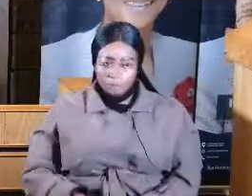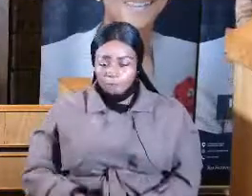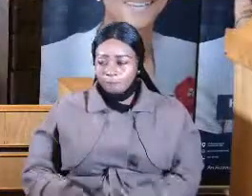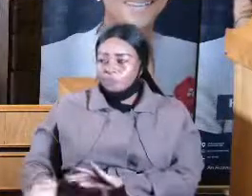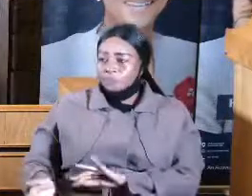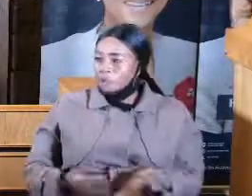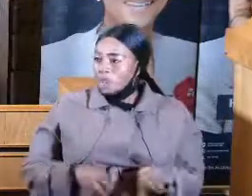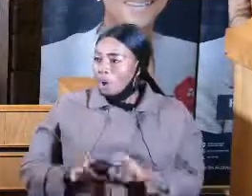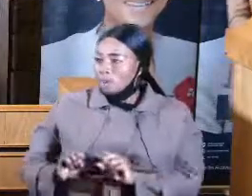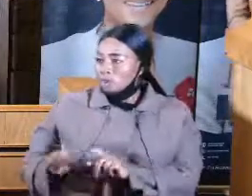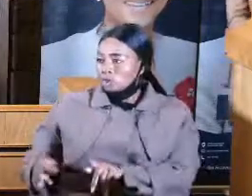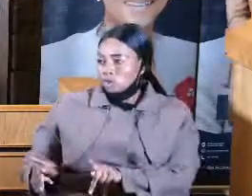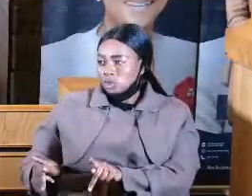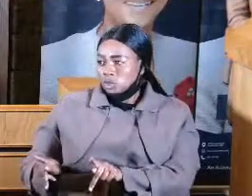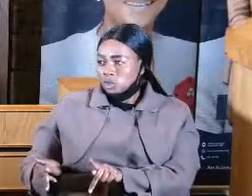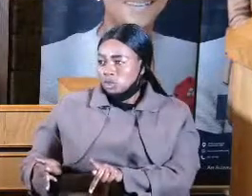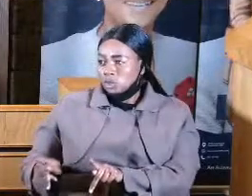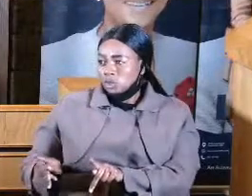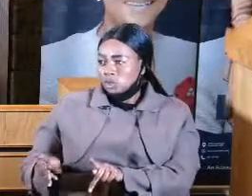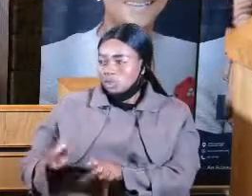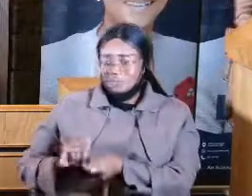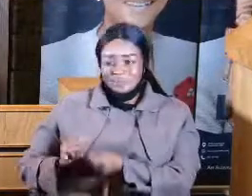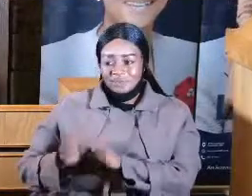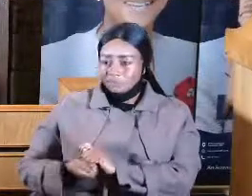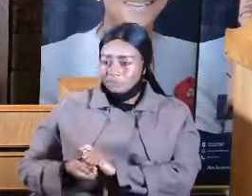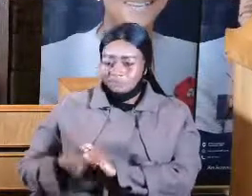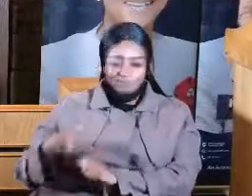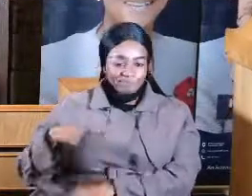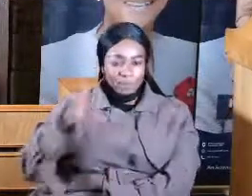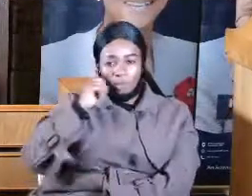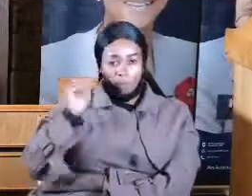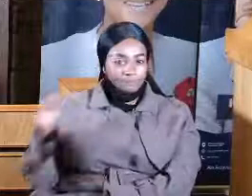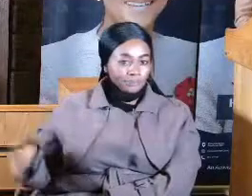Opportunities. Trans women are often not looked at.